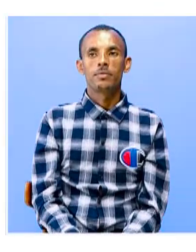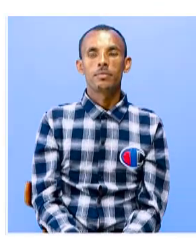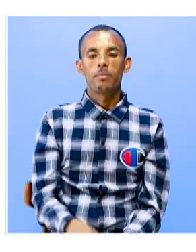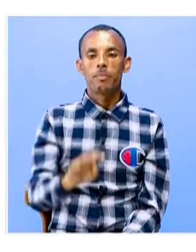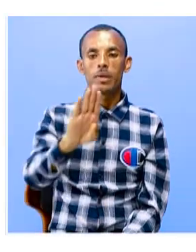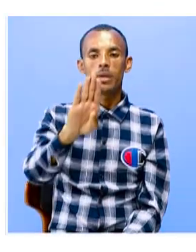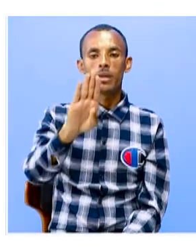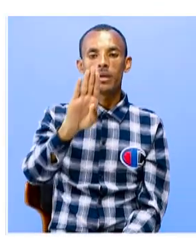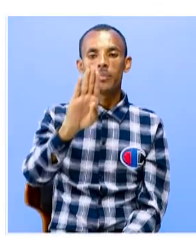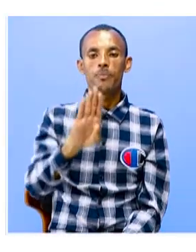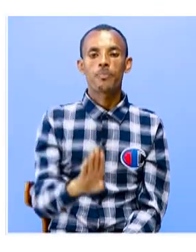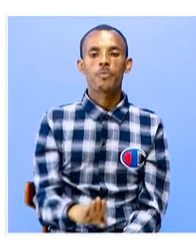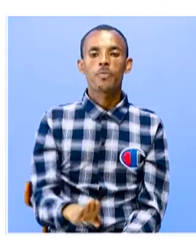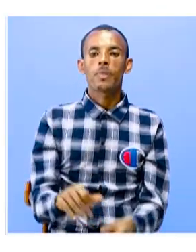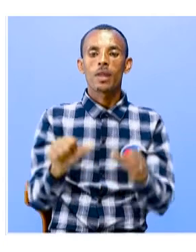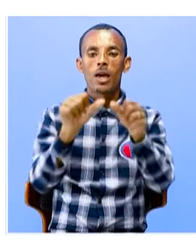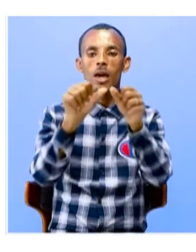V, area